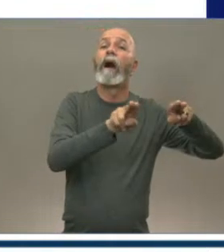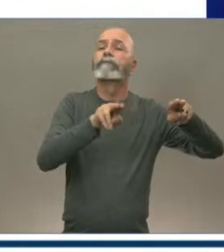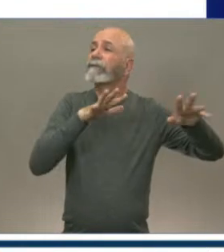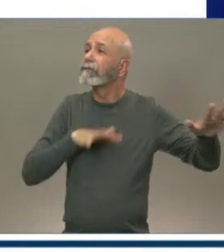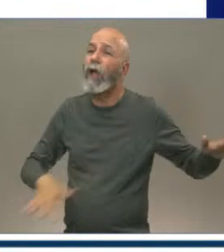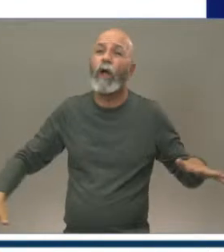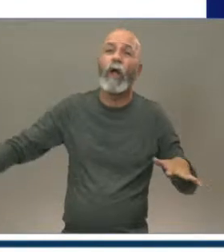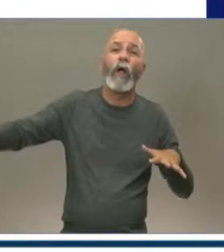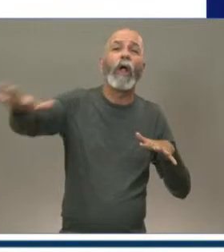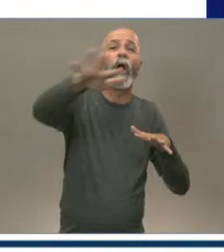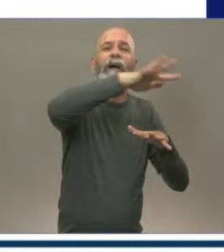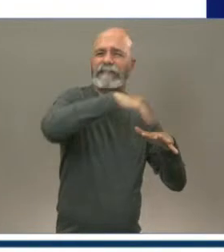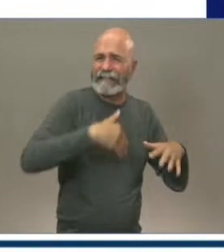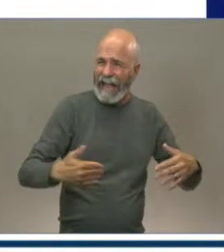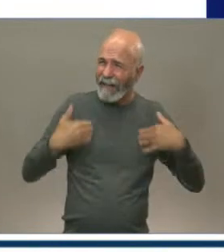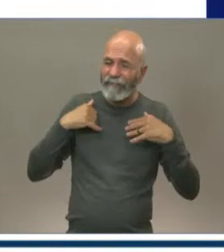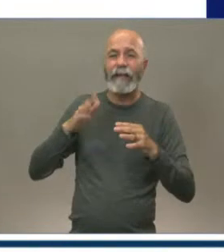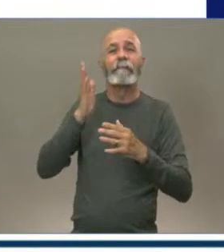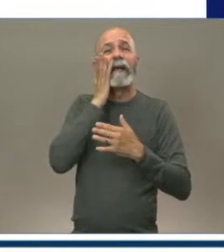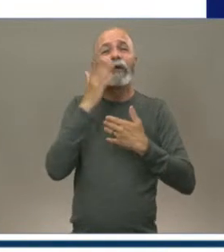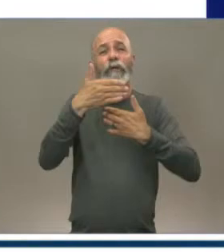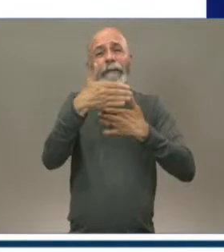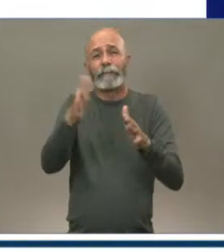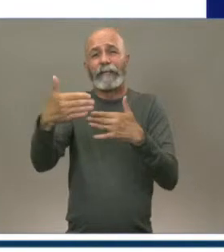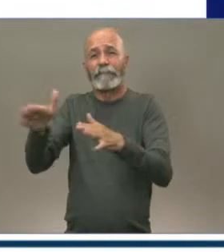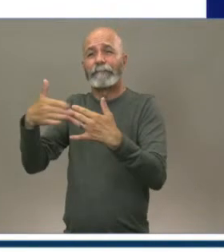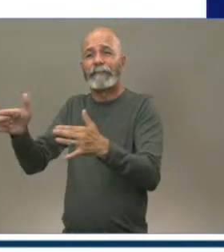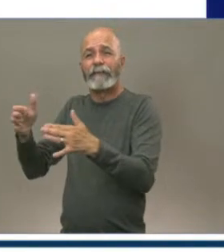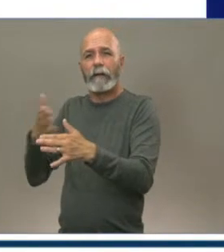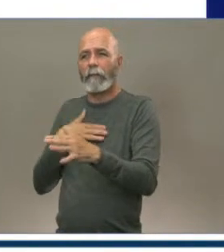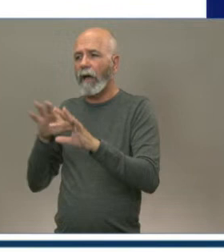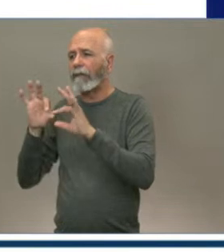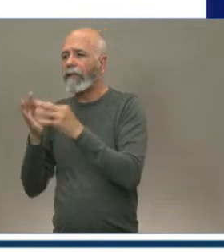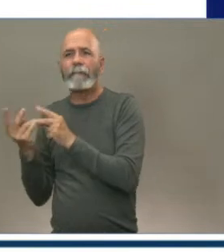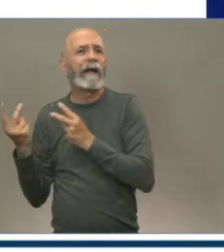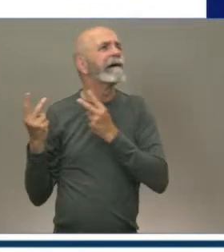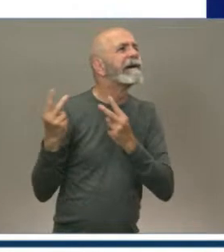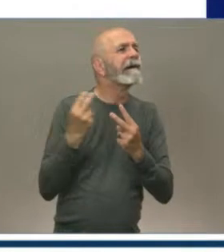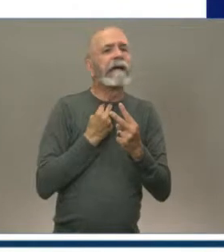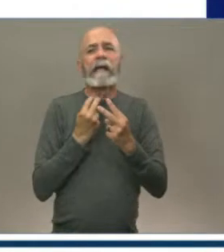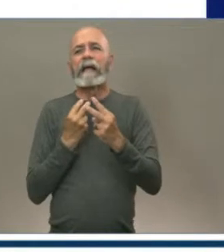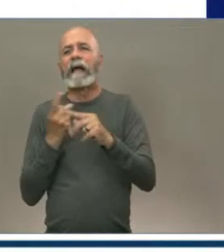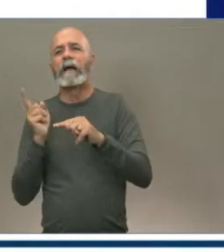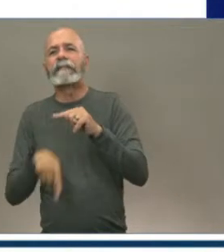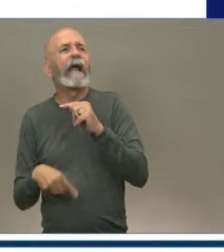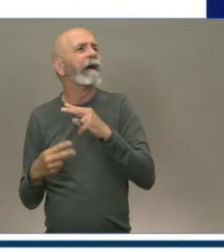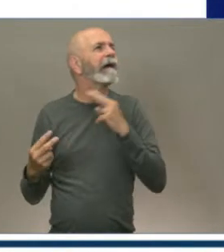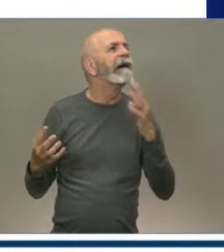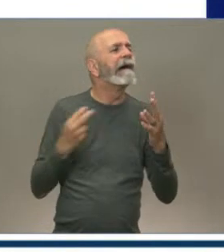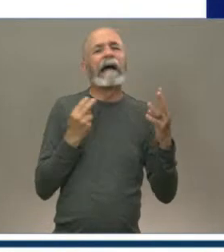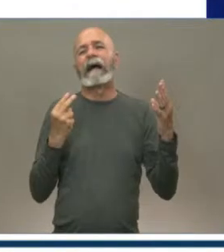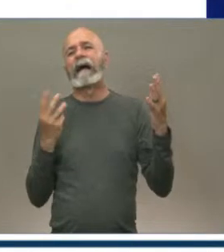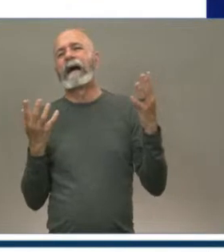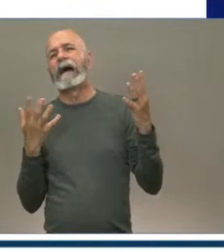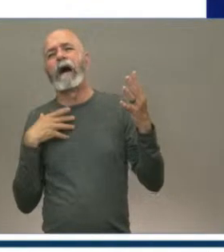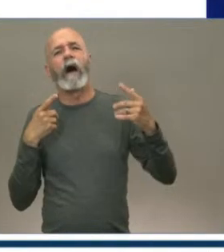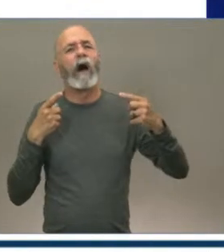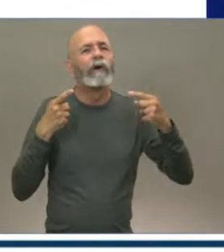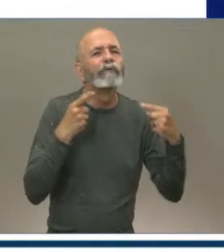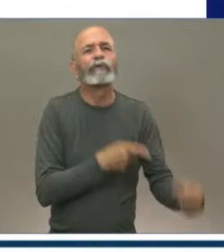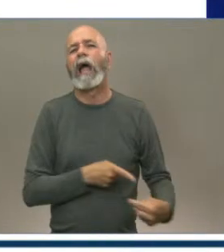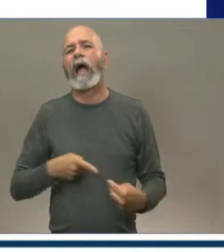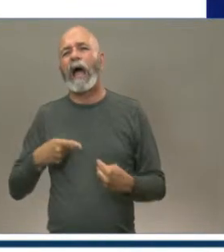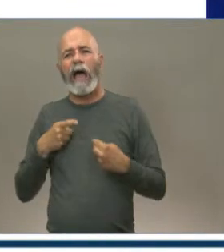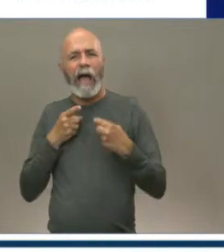beds. I understand it must be hard to have a loved one fighting this virus in the hospital, but I know every patient is getting the best care